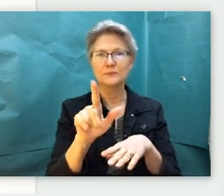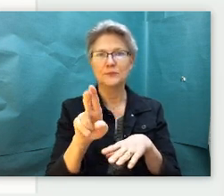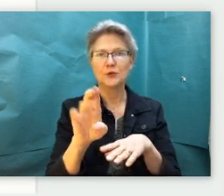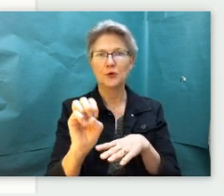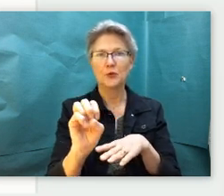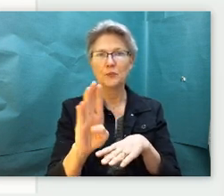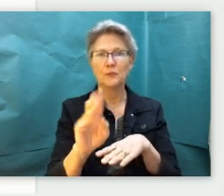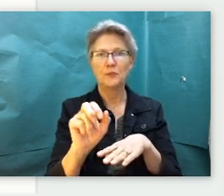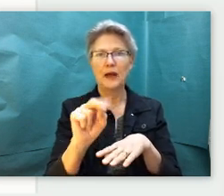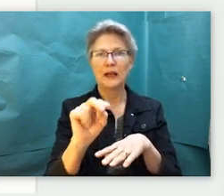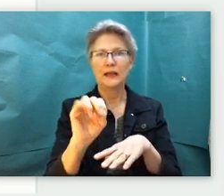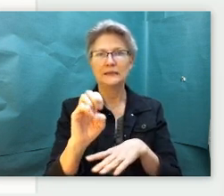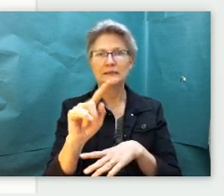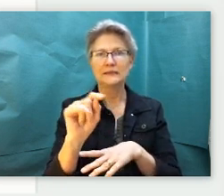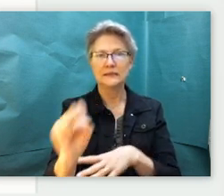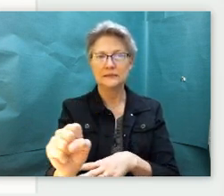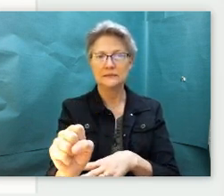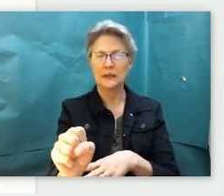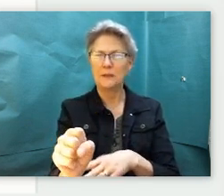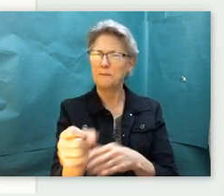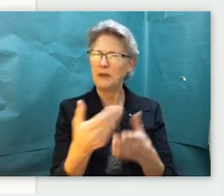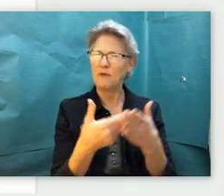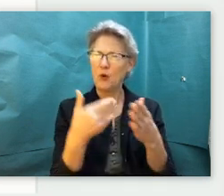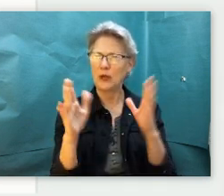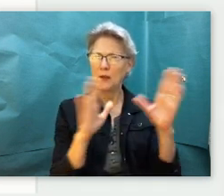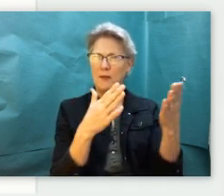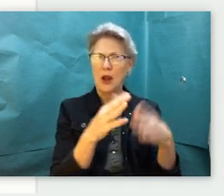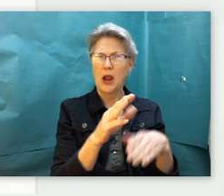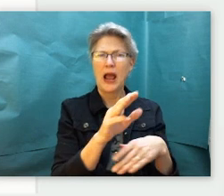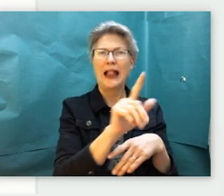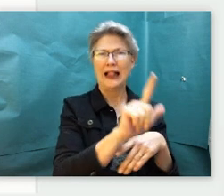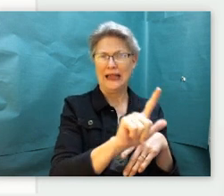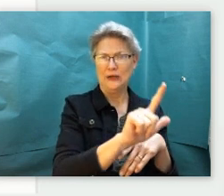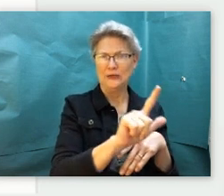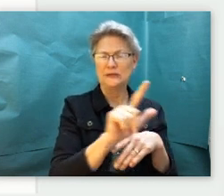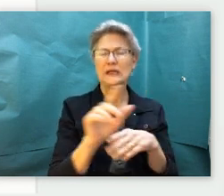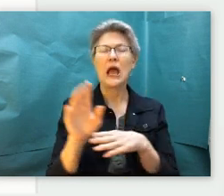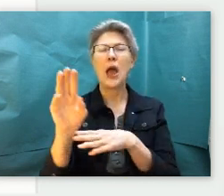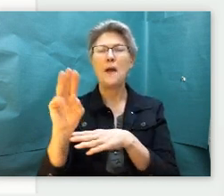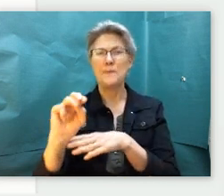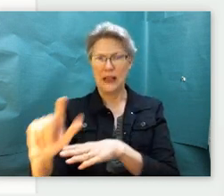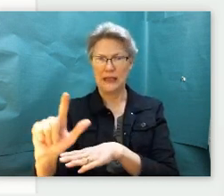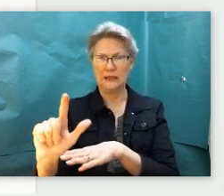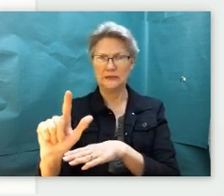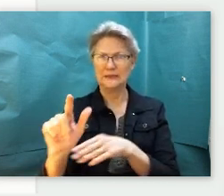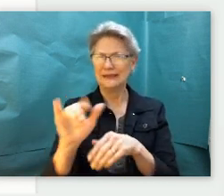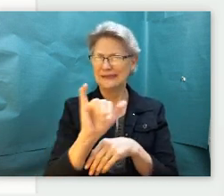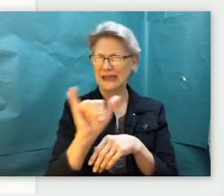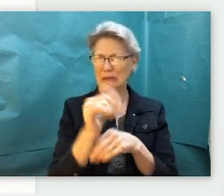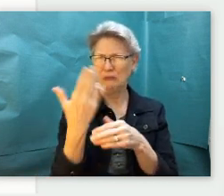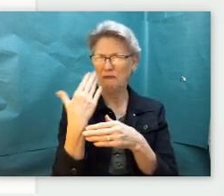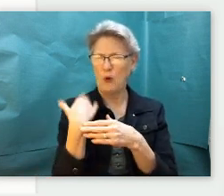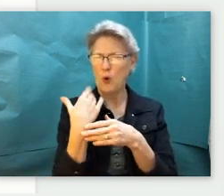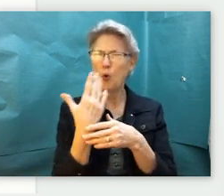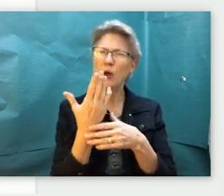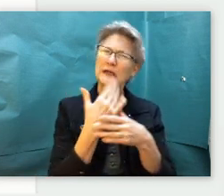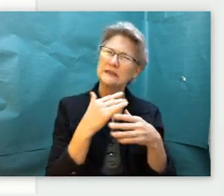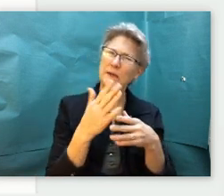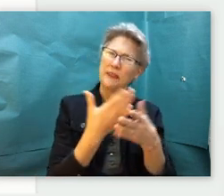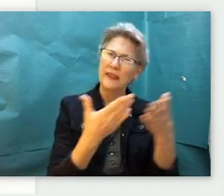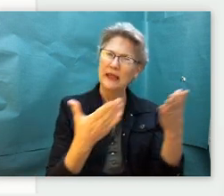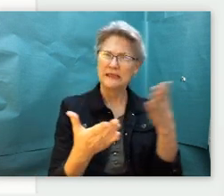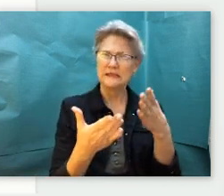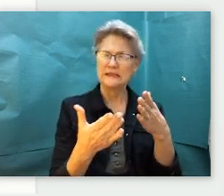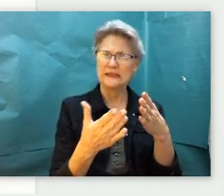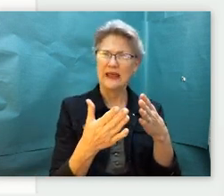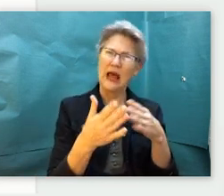Now, before we compare liters and milliliters, just like we did before, what are some common objects that you've seen measured